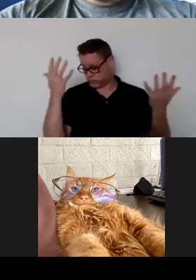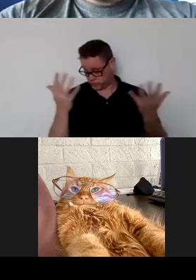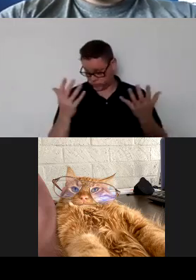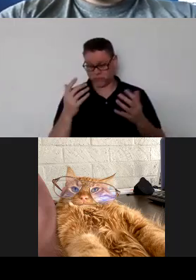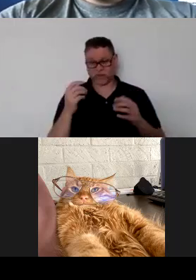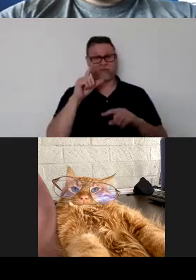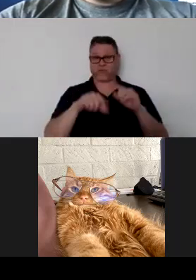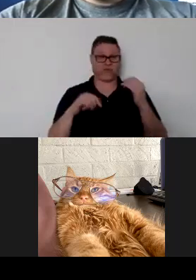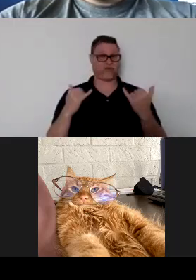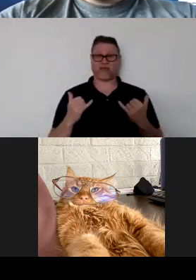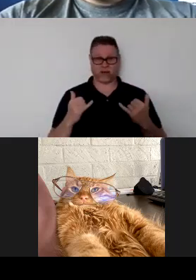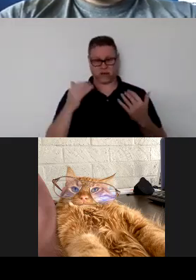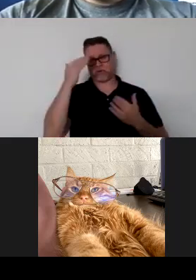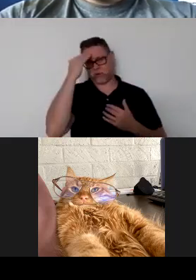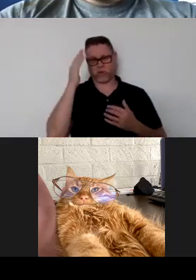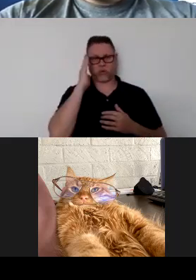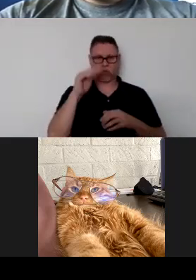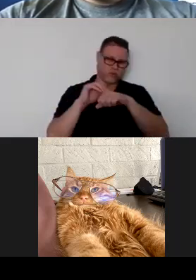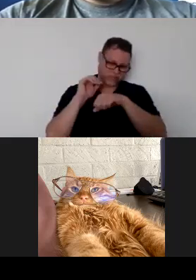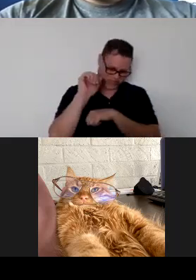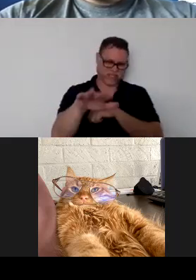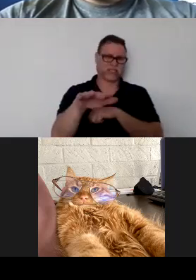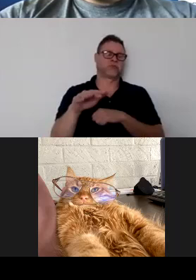this moment, just know that we will send that out.